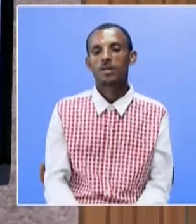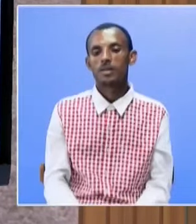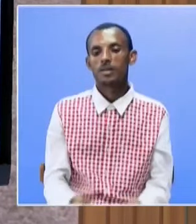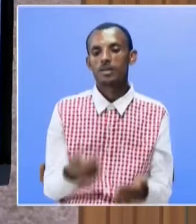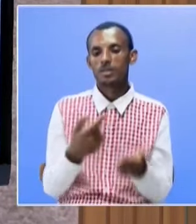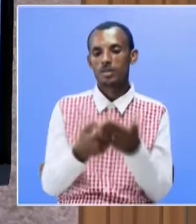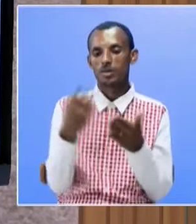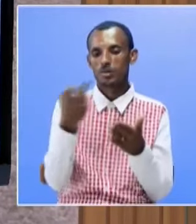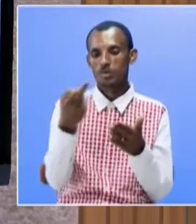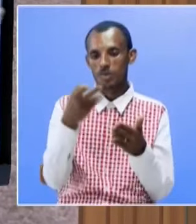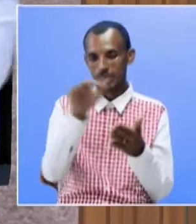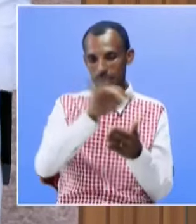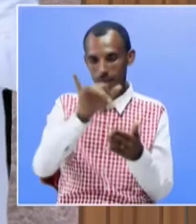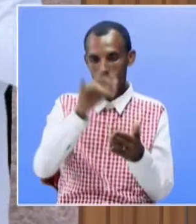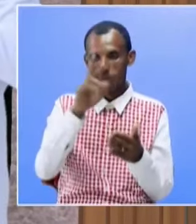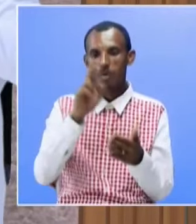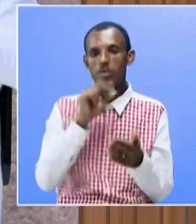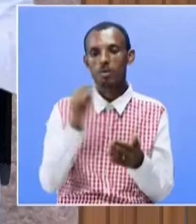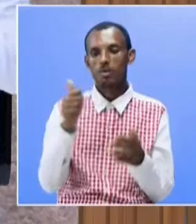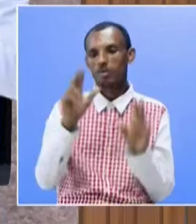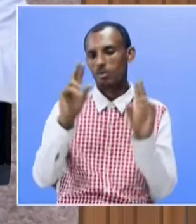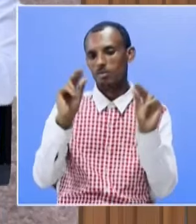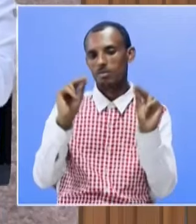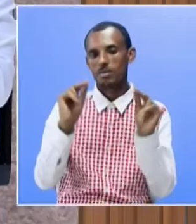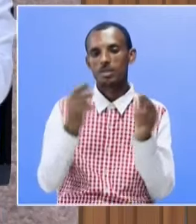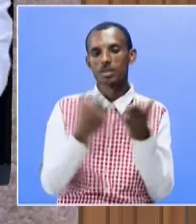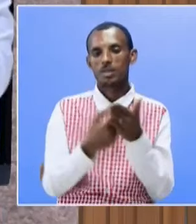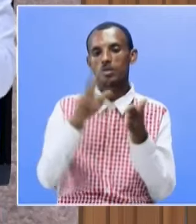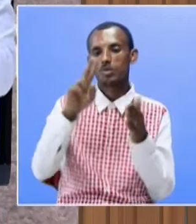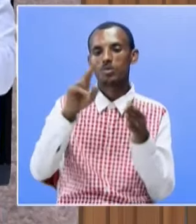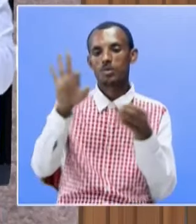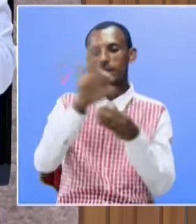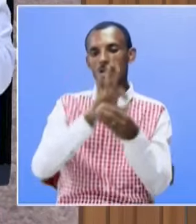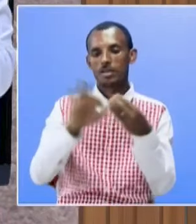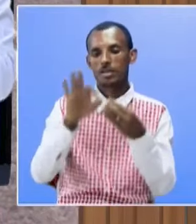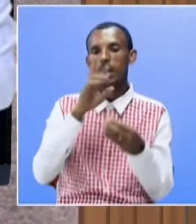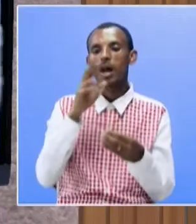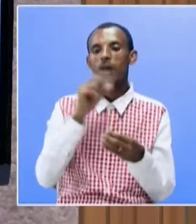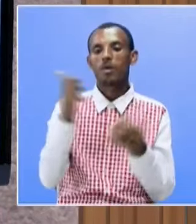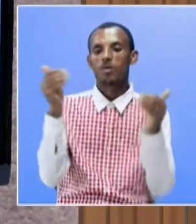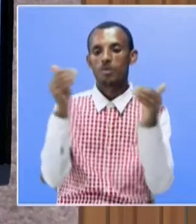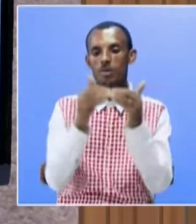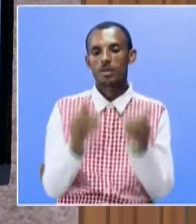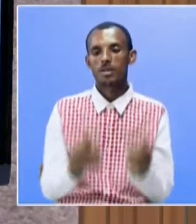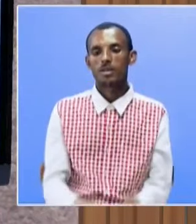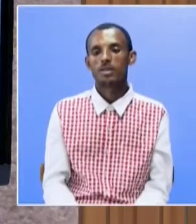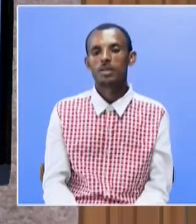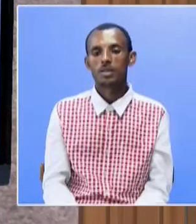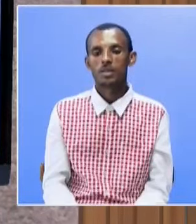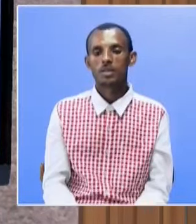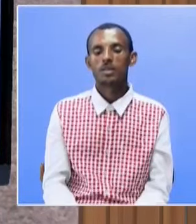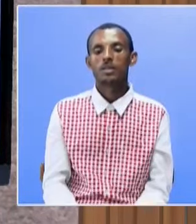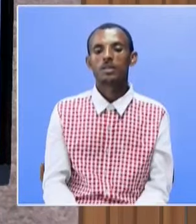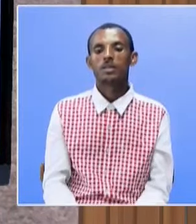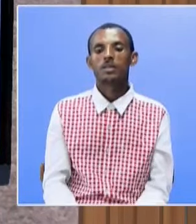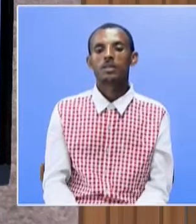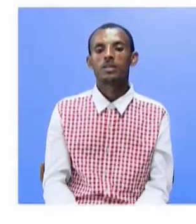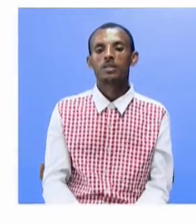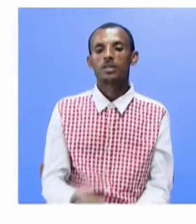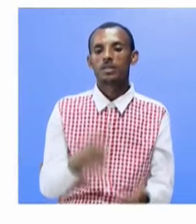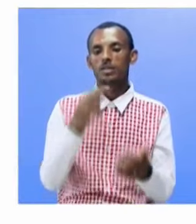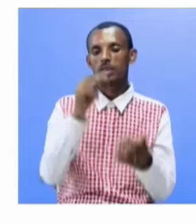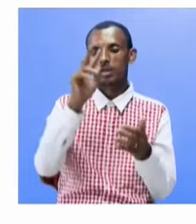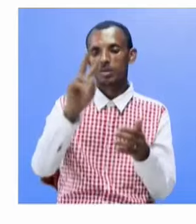this if we move on this circle? No, these two circles are not congruent. So the two circles are